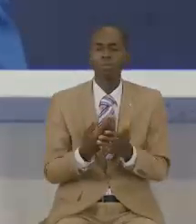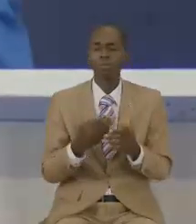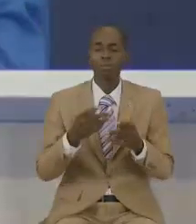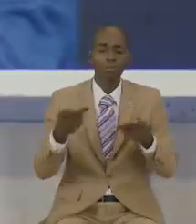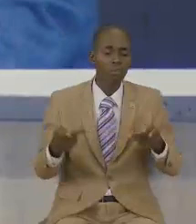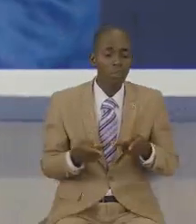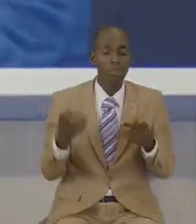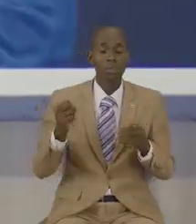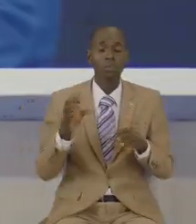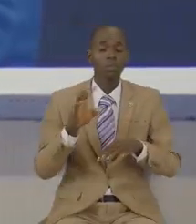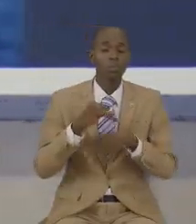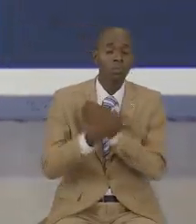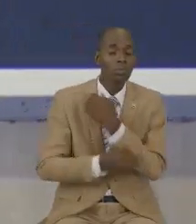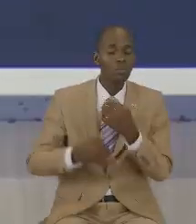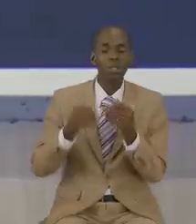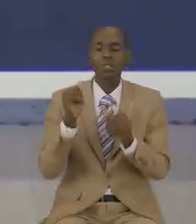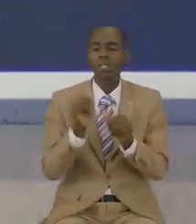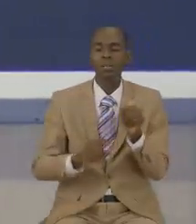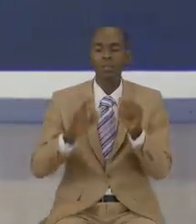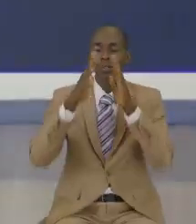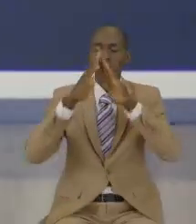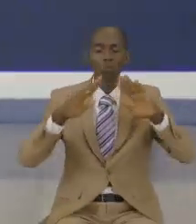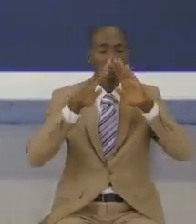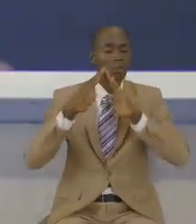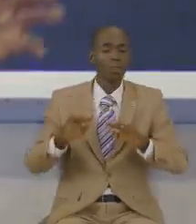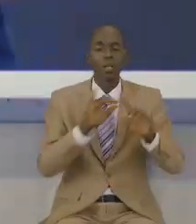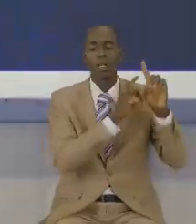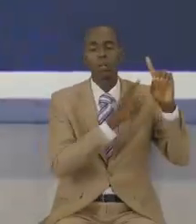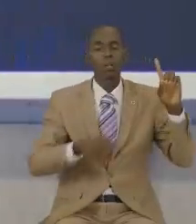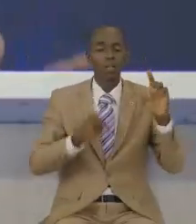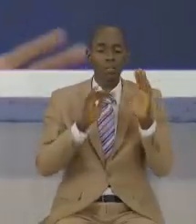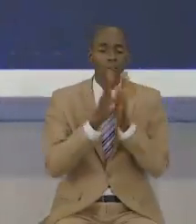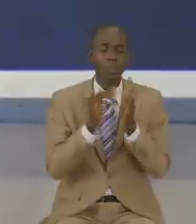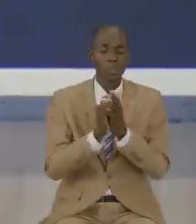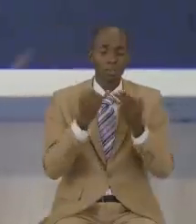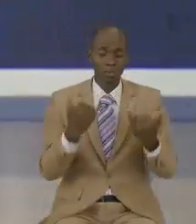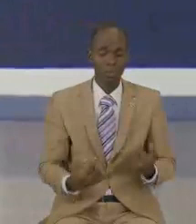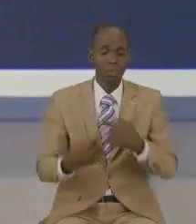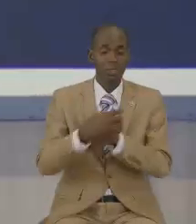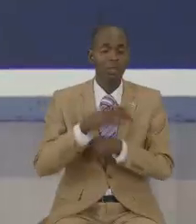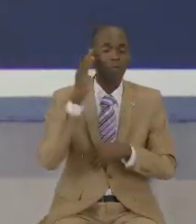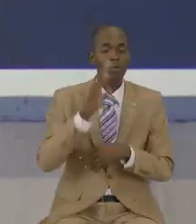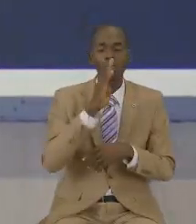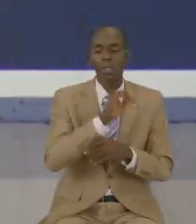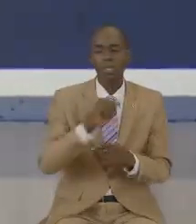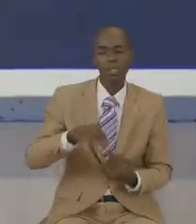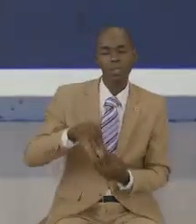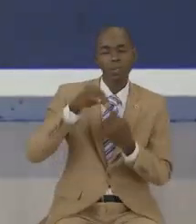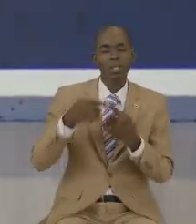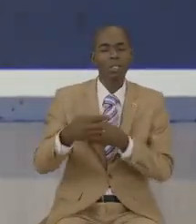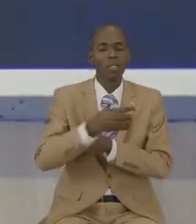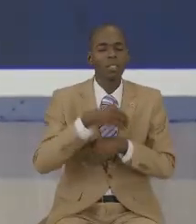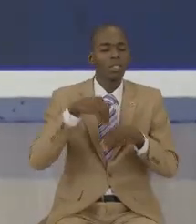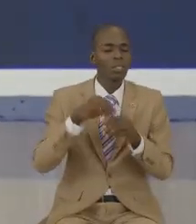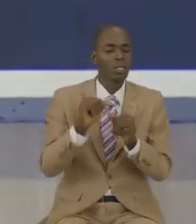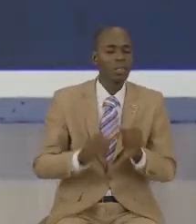and every community. I pray, Lord, that this day will be a special day in